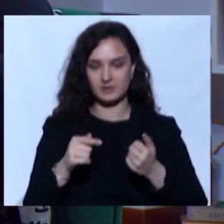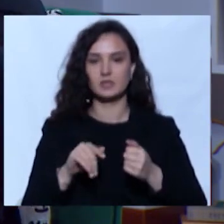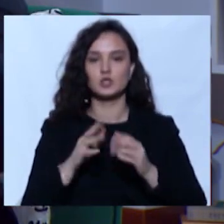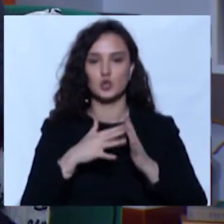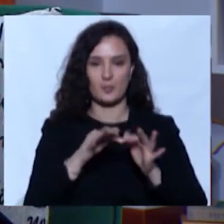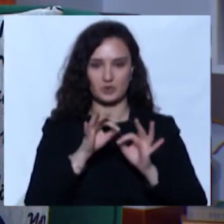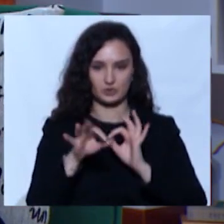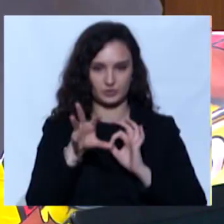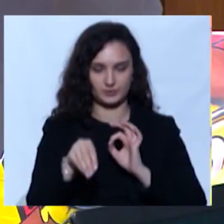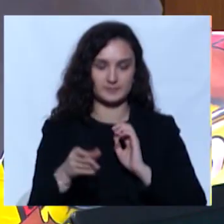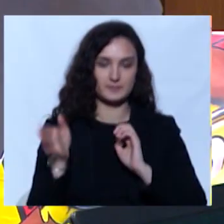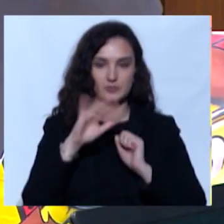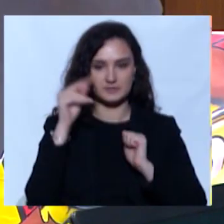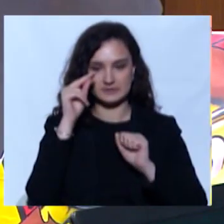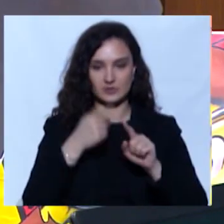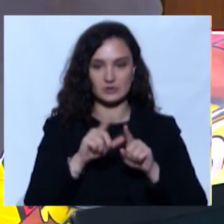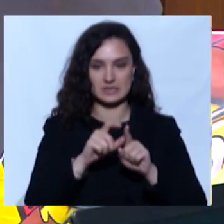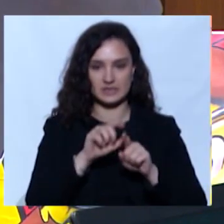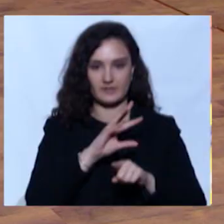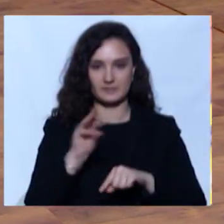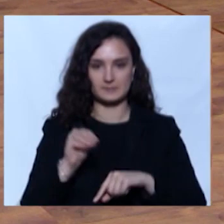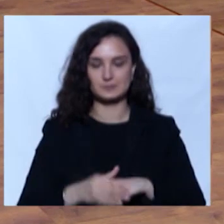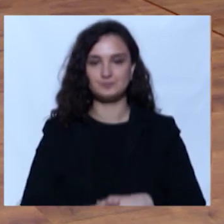countryside. Let's learn these words.